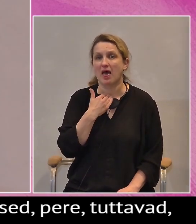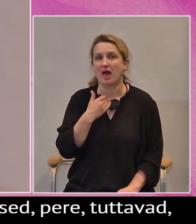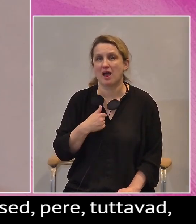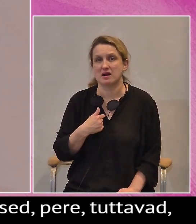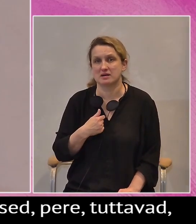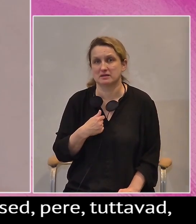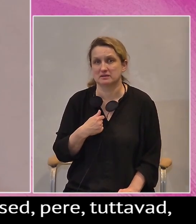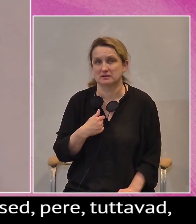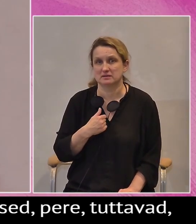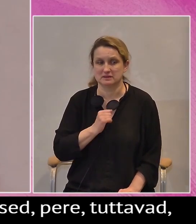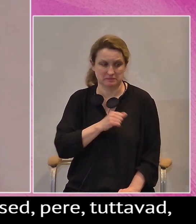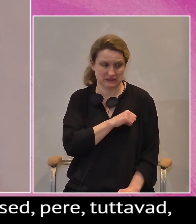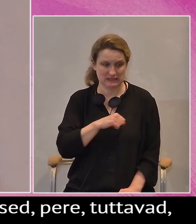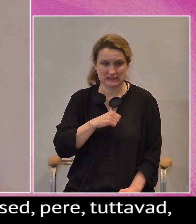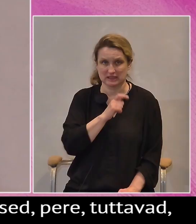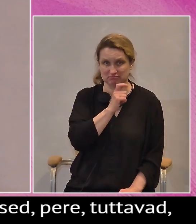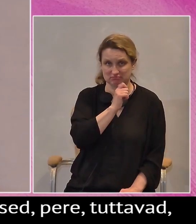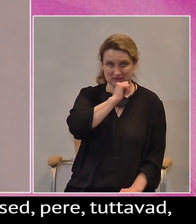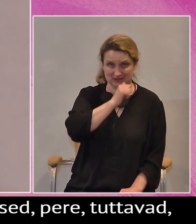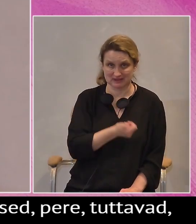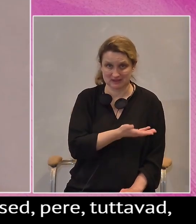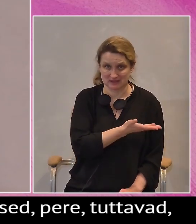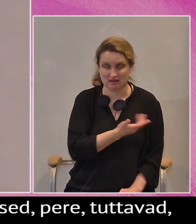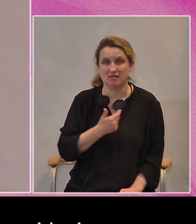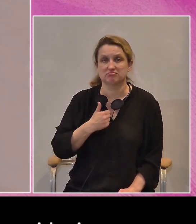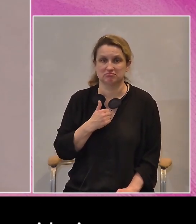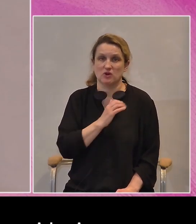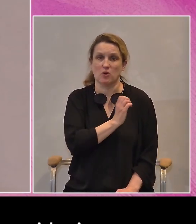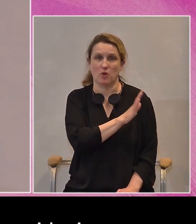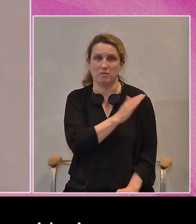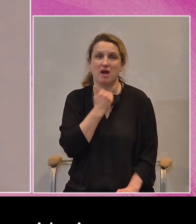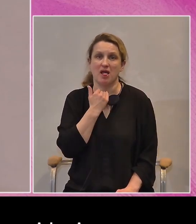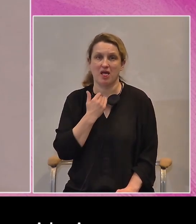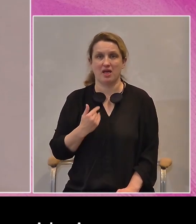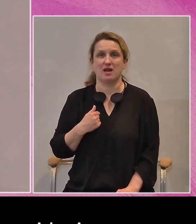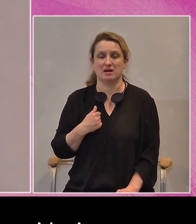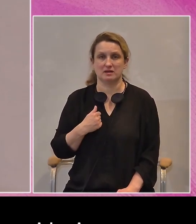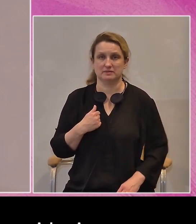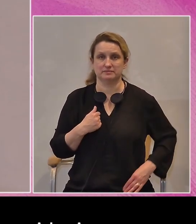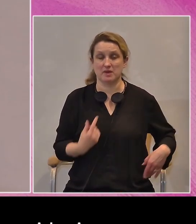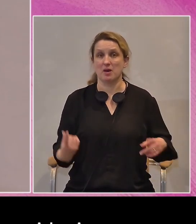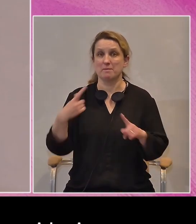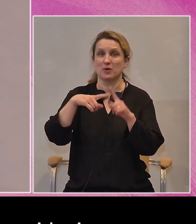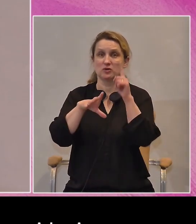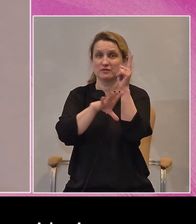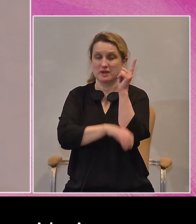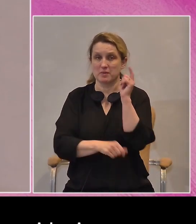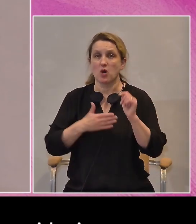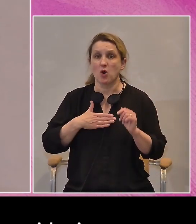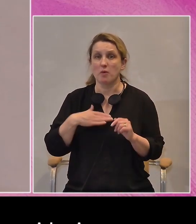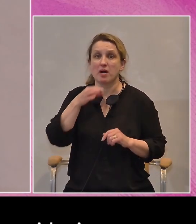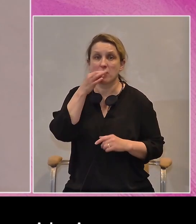I believe we have to be the voice of our child, because the child has no voice.